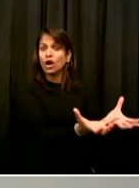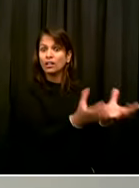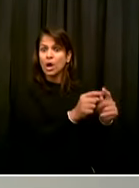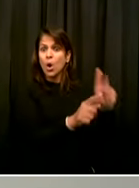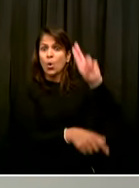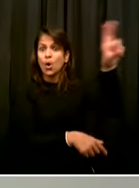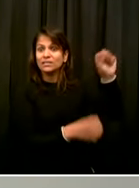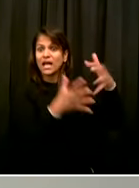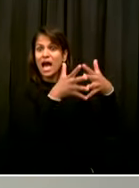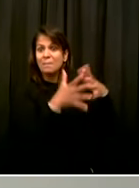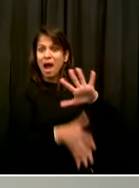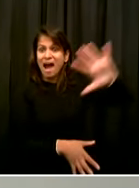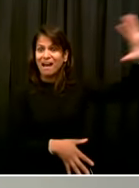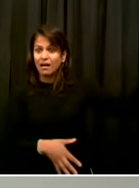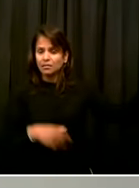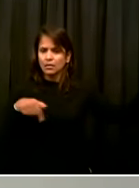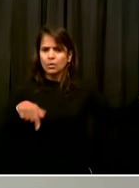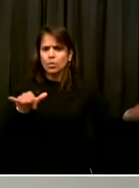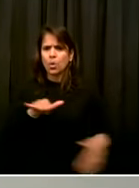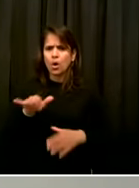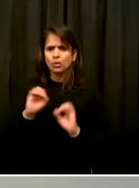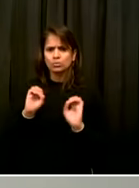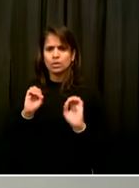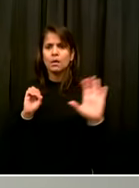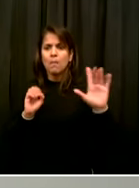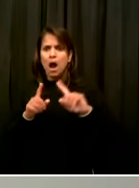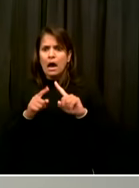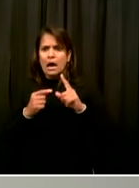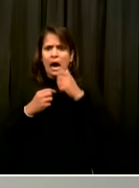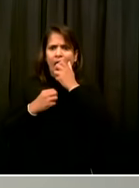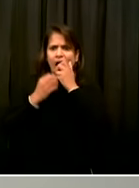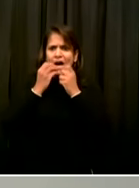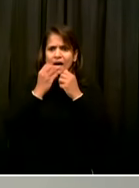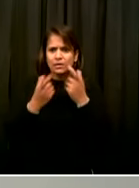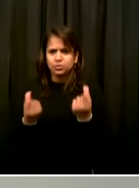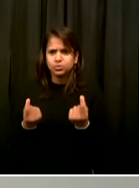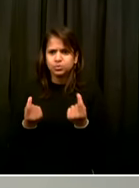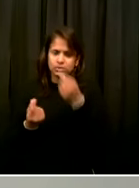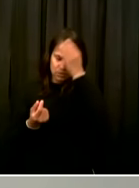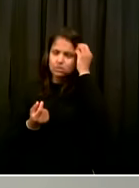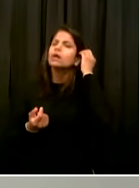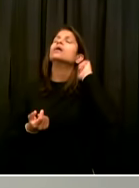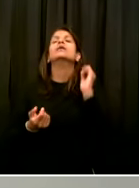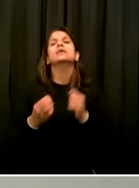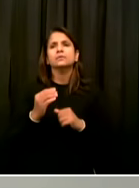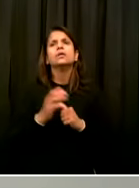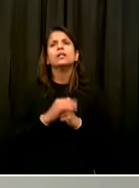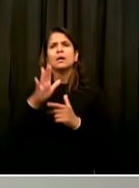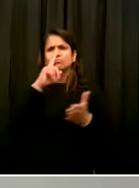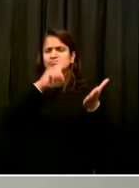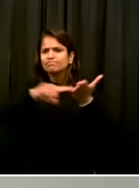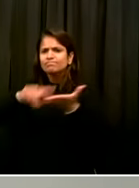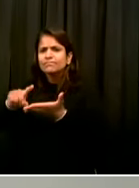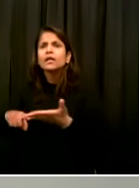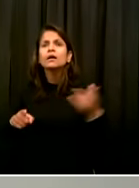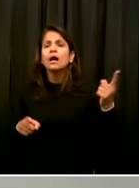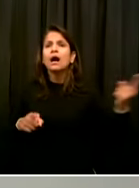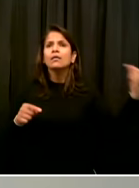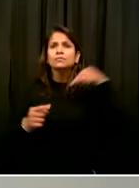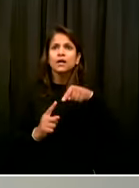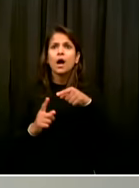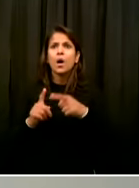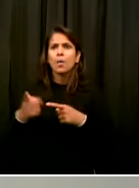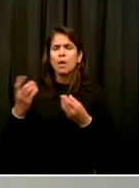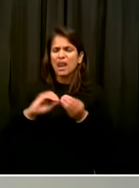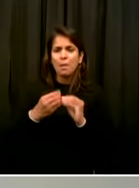And those are settings where there is indoor dining and drinking. And the reasons for that are clear. We know that any place